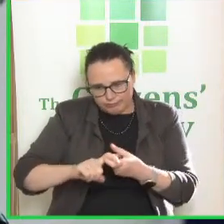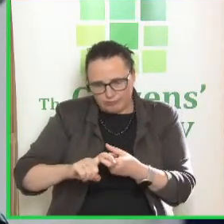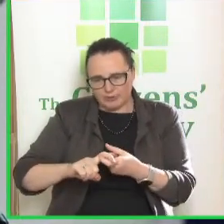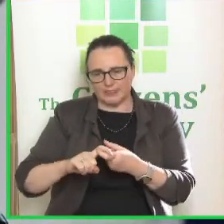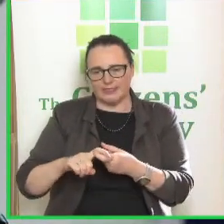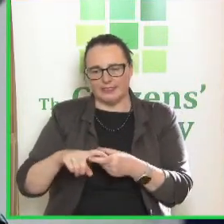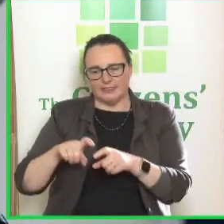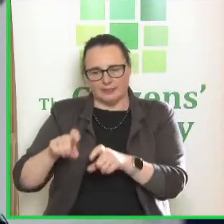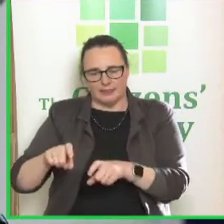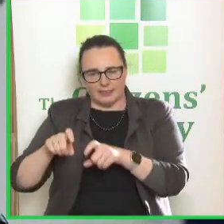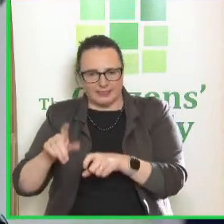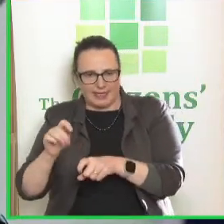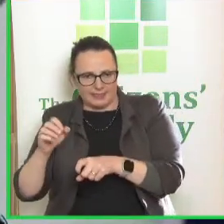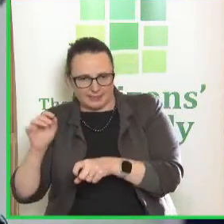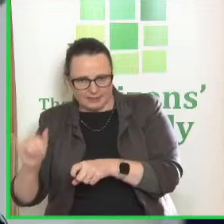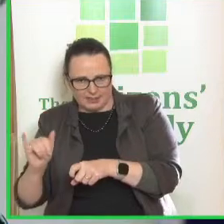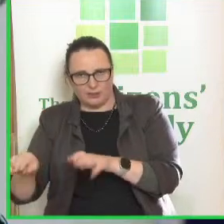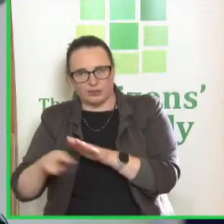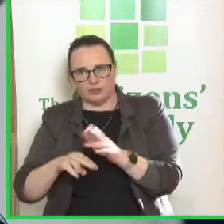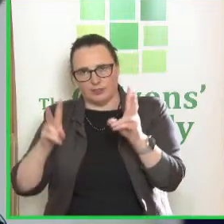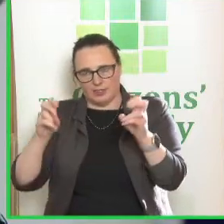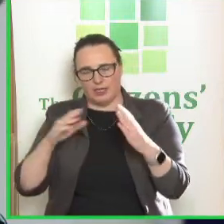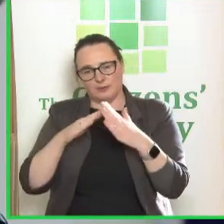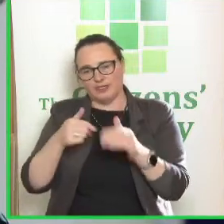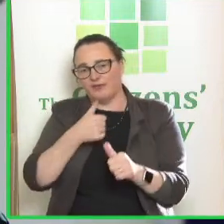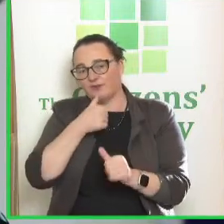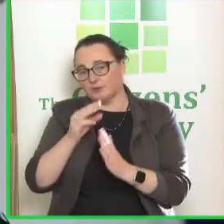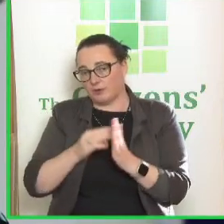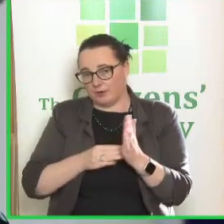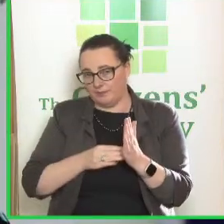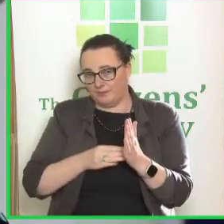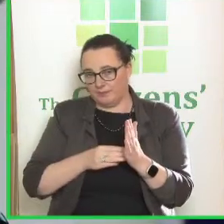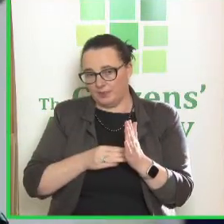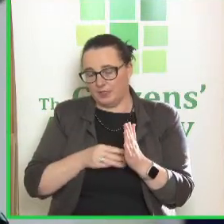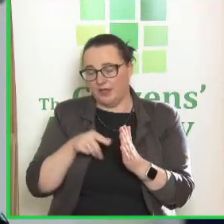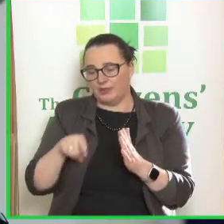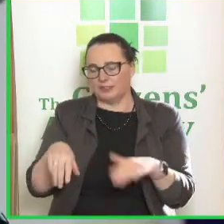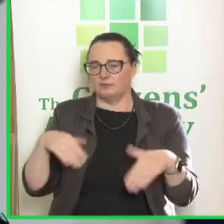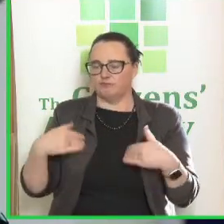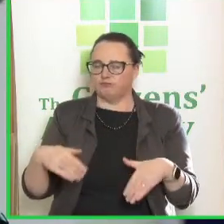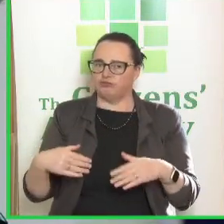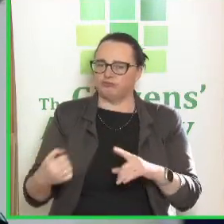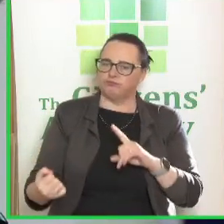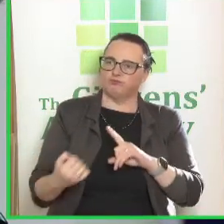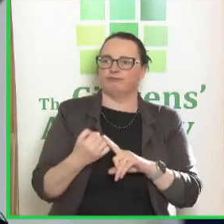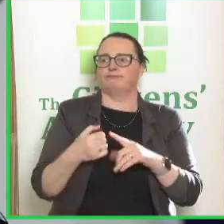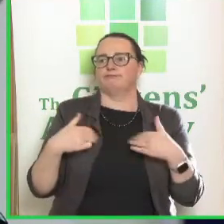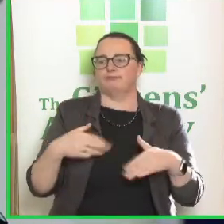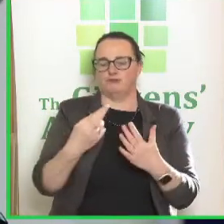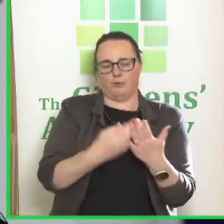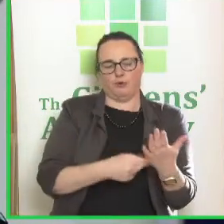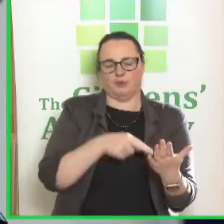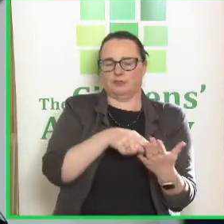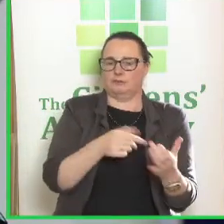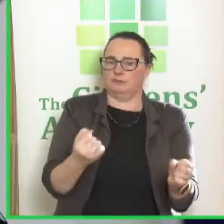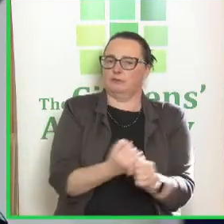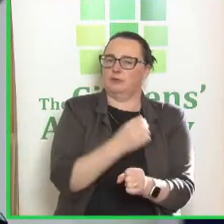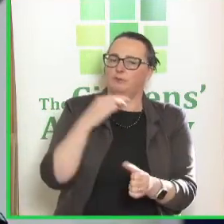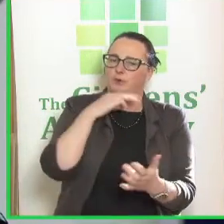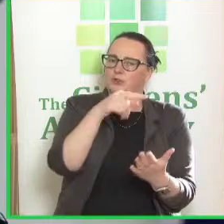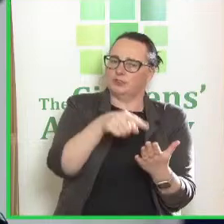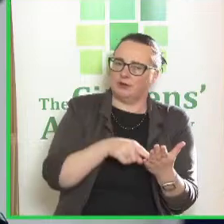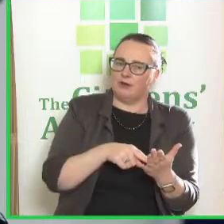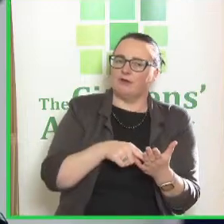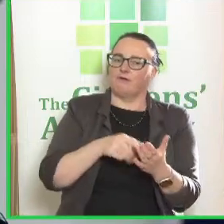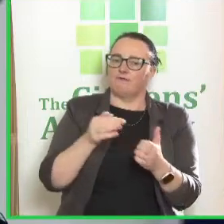the Housing First programme. This is a landmark report for the further development of policy on drug